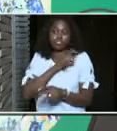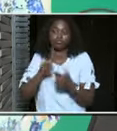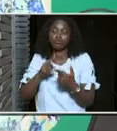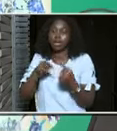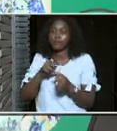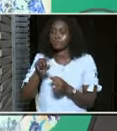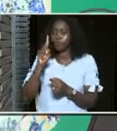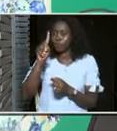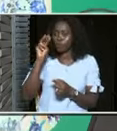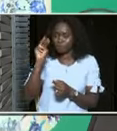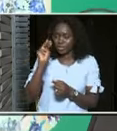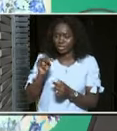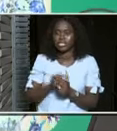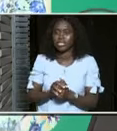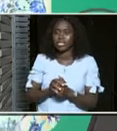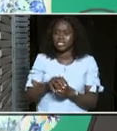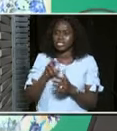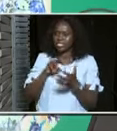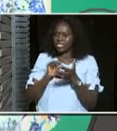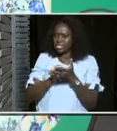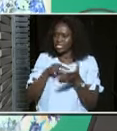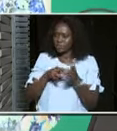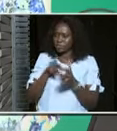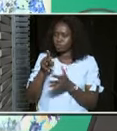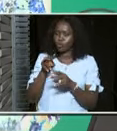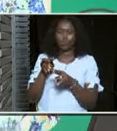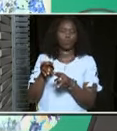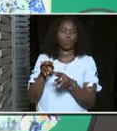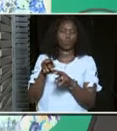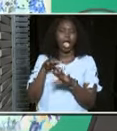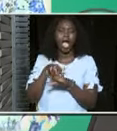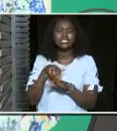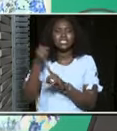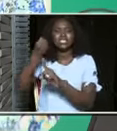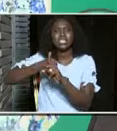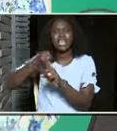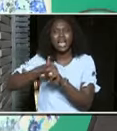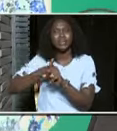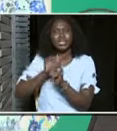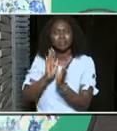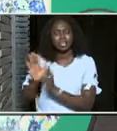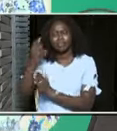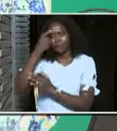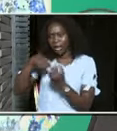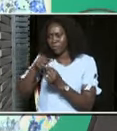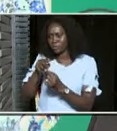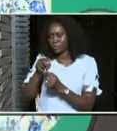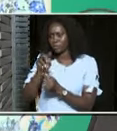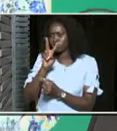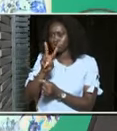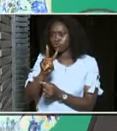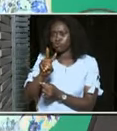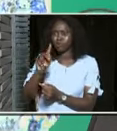your proposal, you're looking at a salary structure of about 2 trillion per